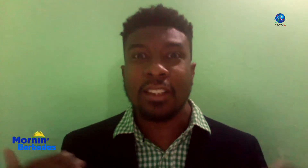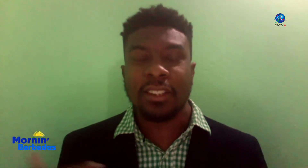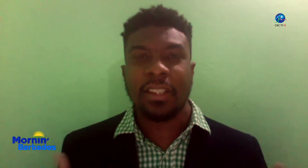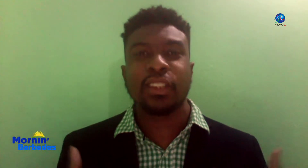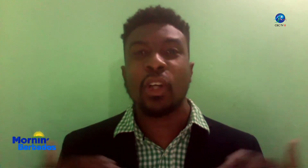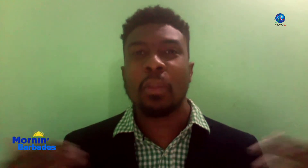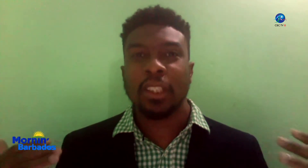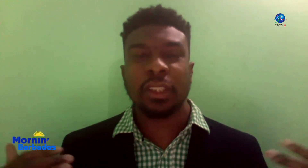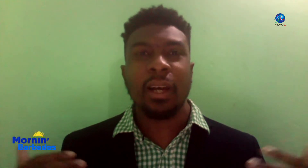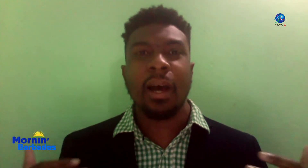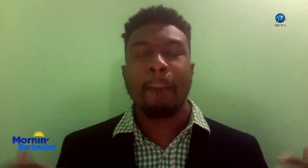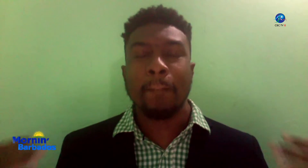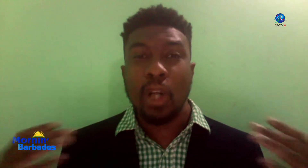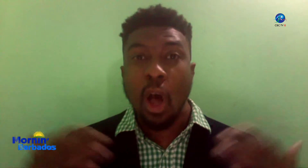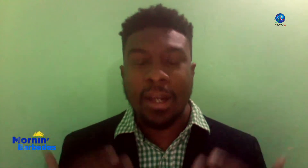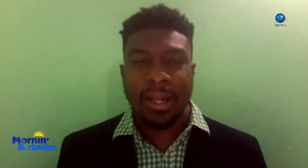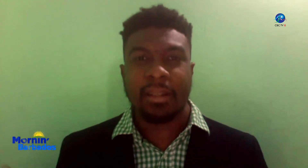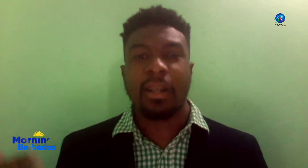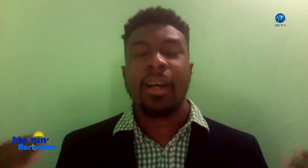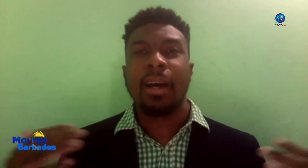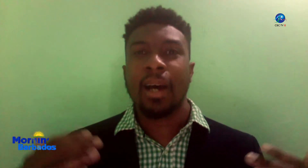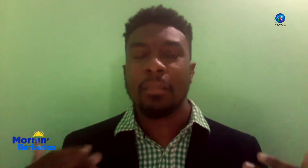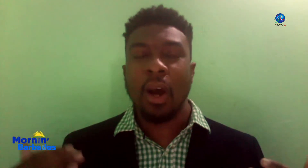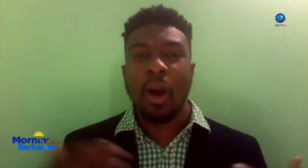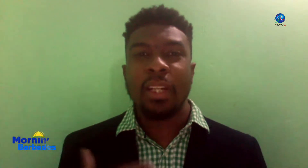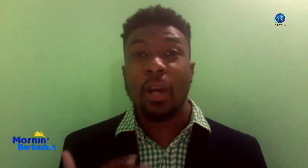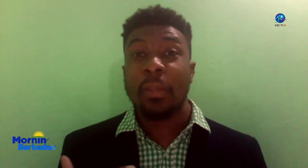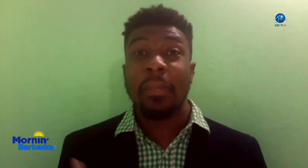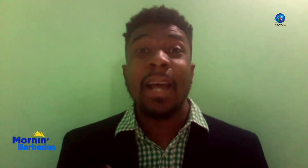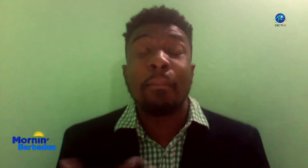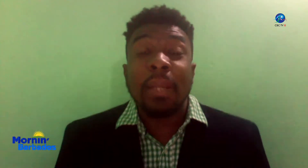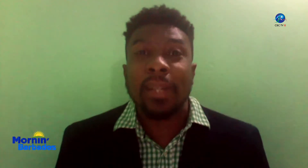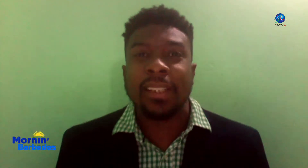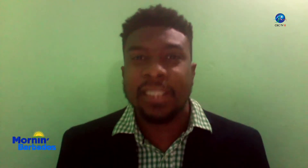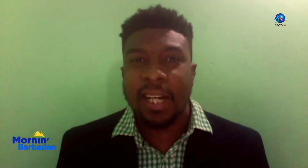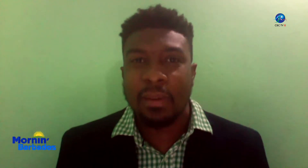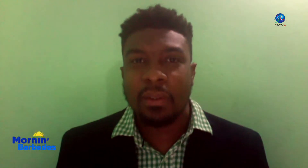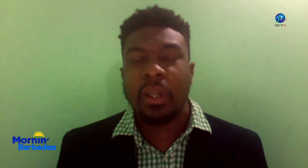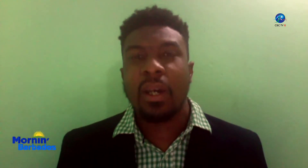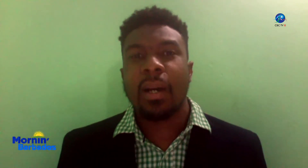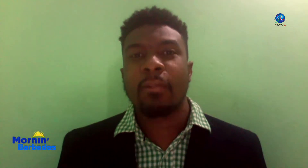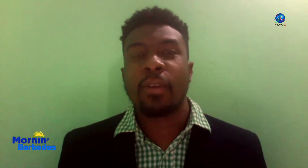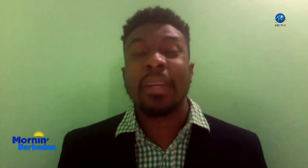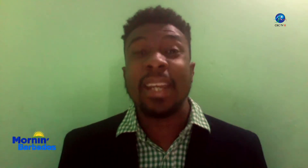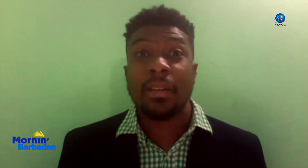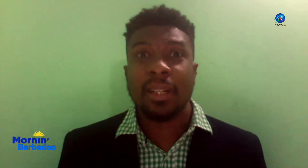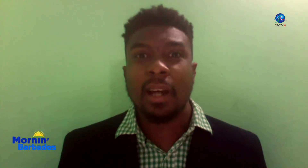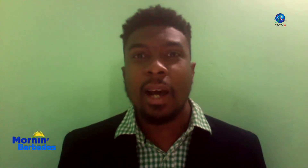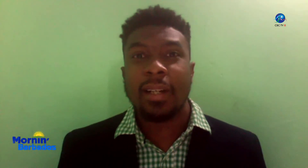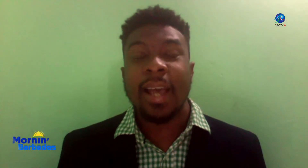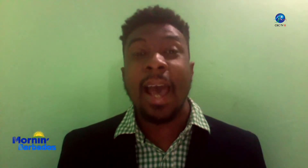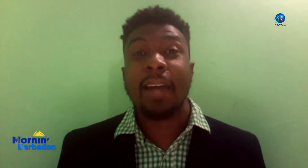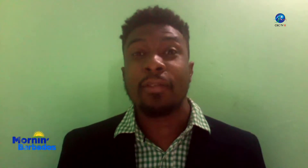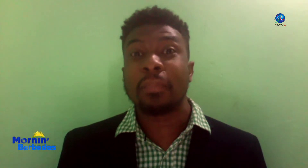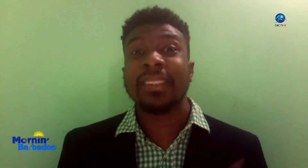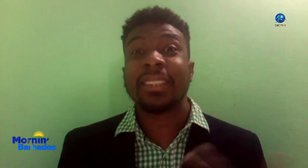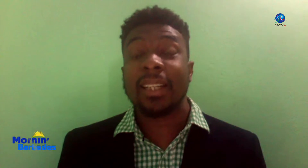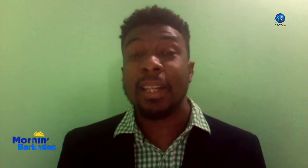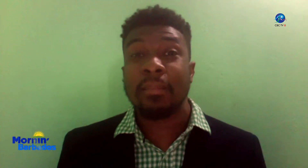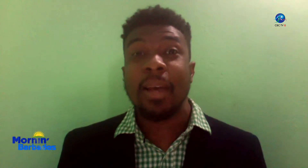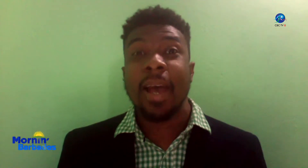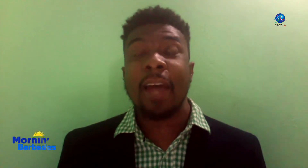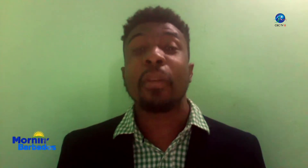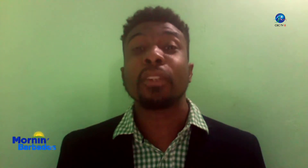much clutter, so much blocking our young people and people in general from hearing God and